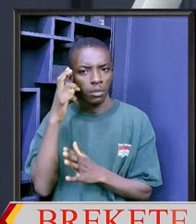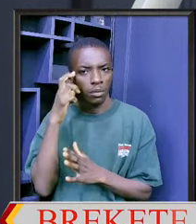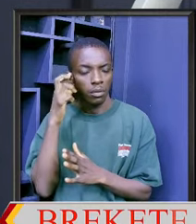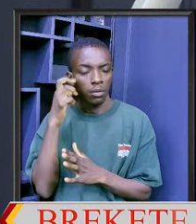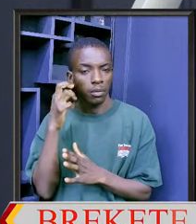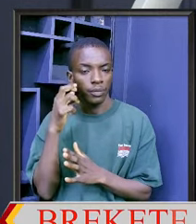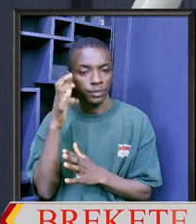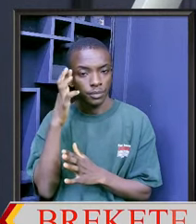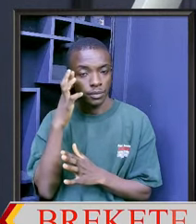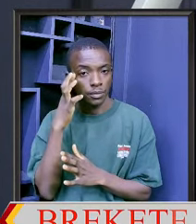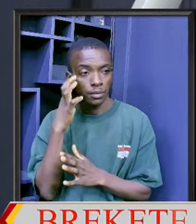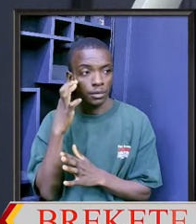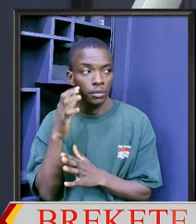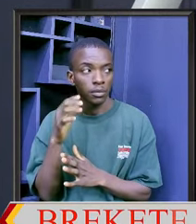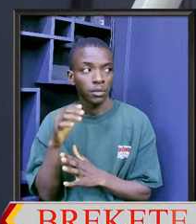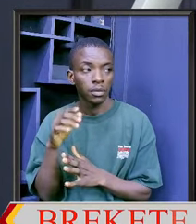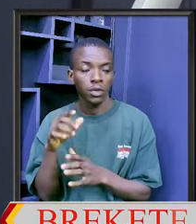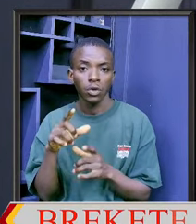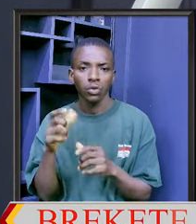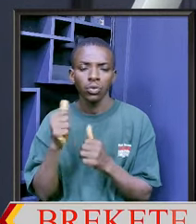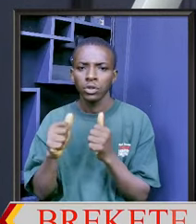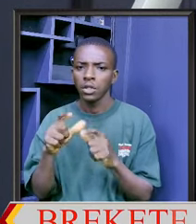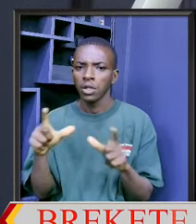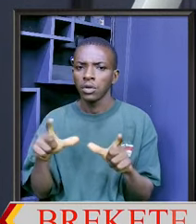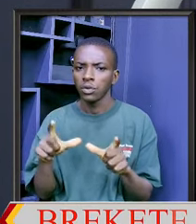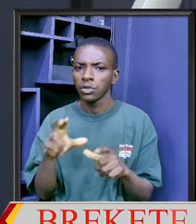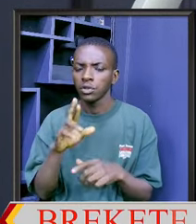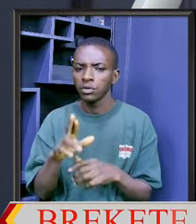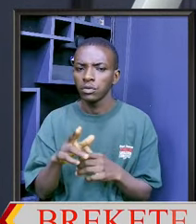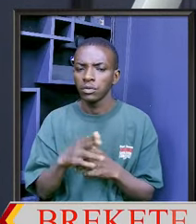The local government. Which language you be?